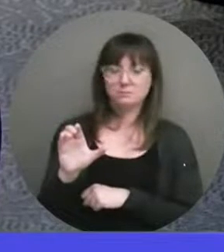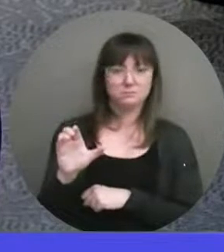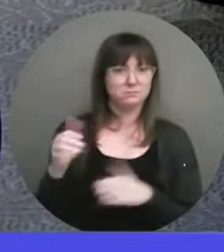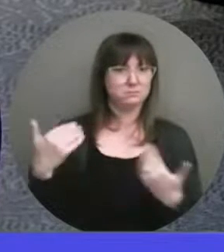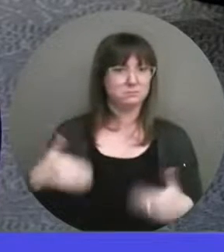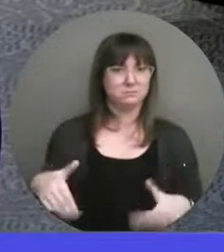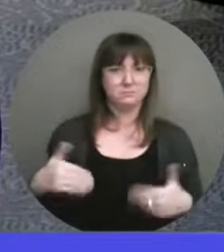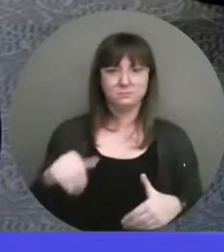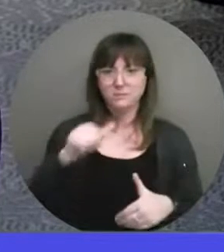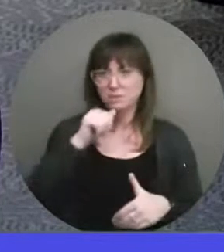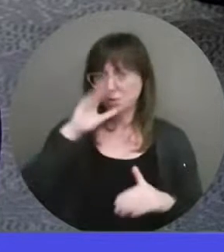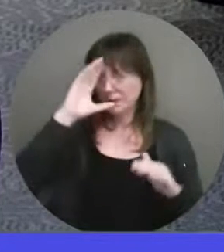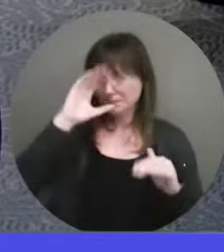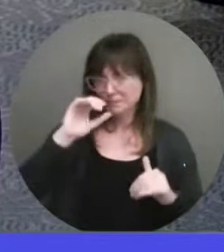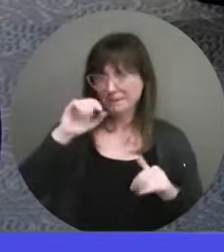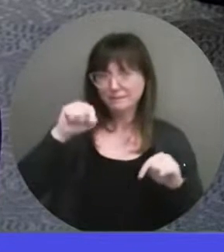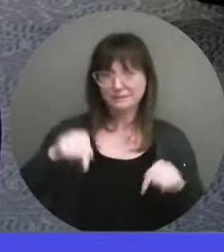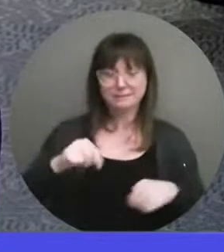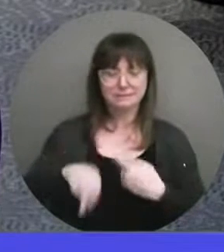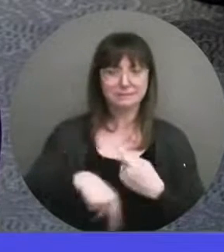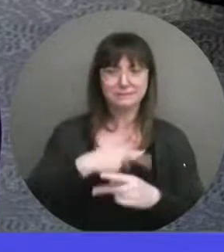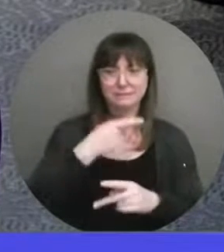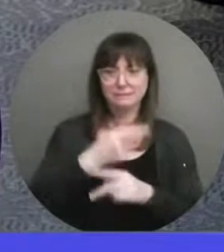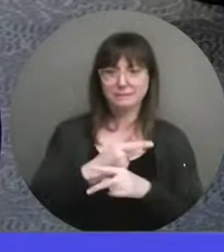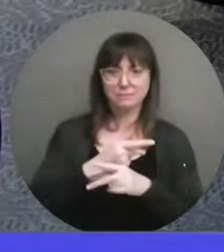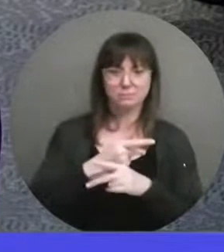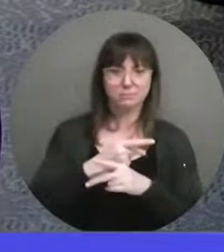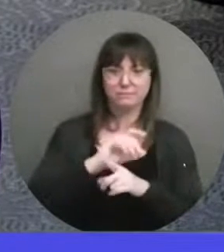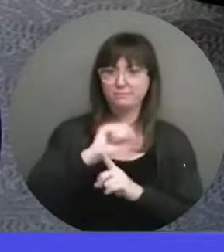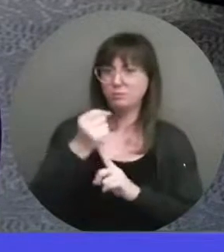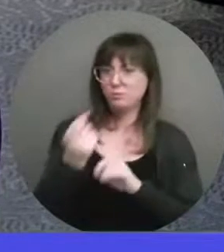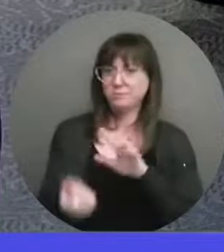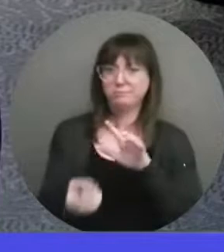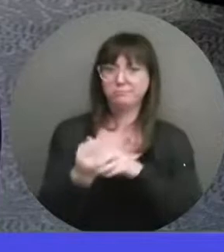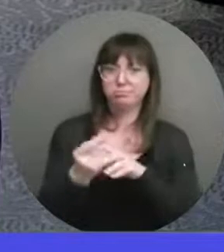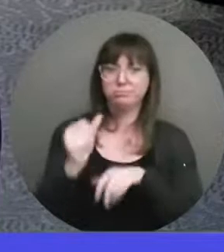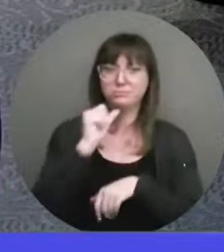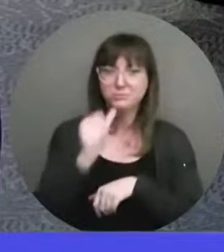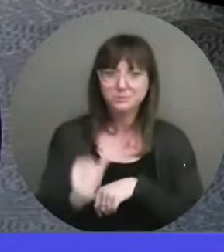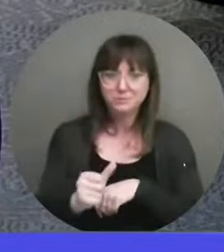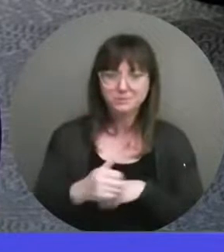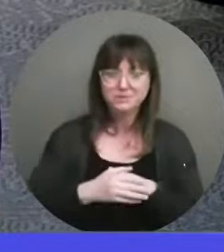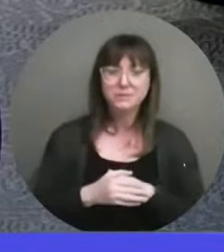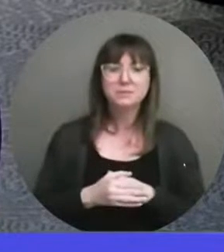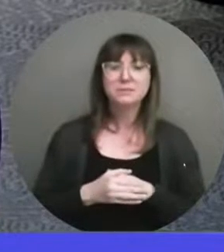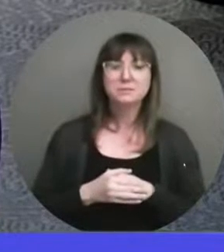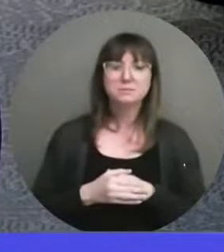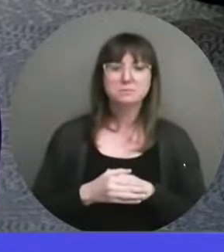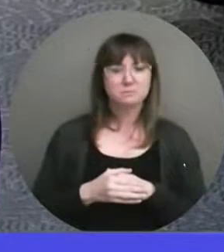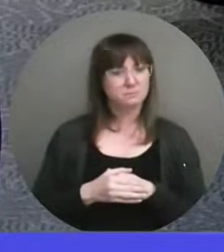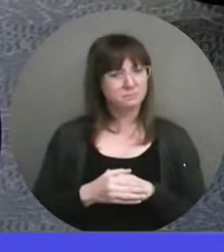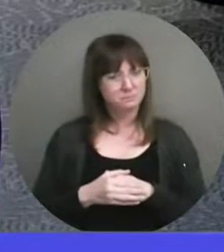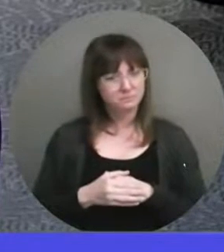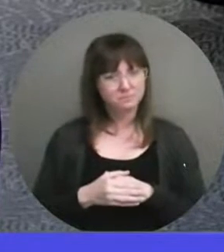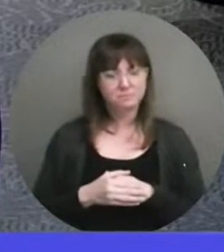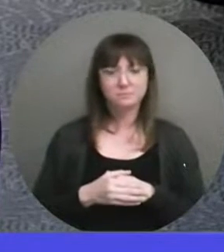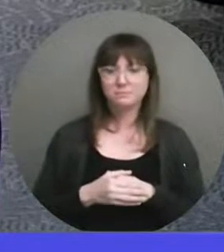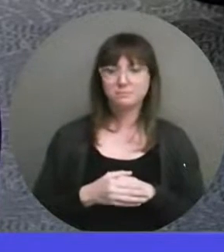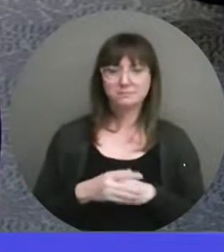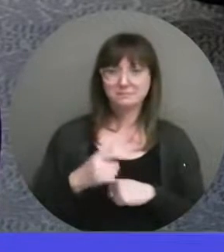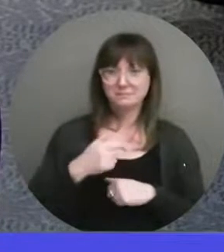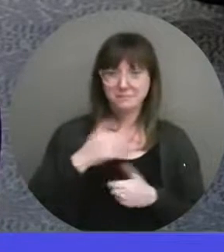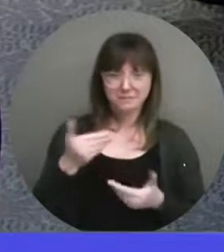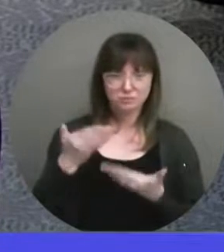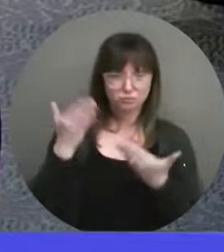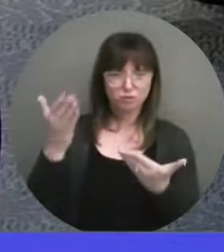was ever, foreseen in the future. Certainly not something that I would suggest we